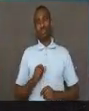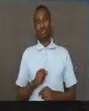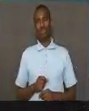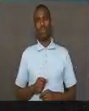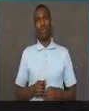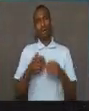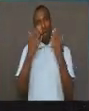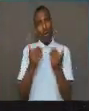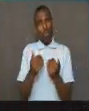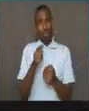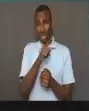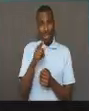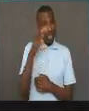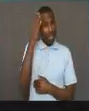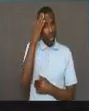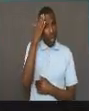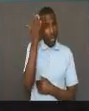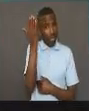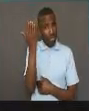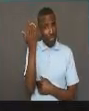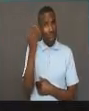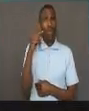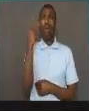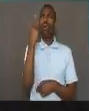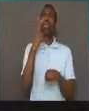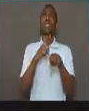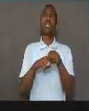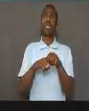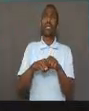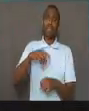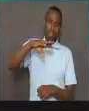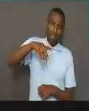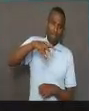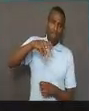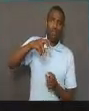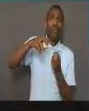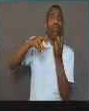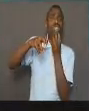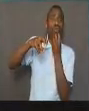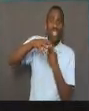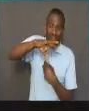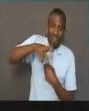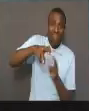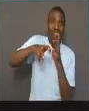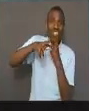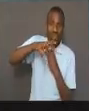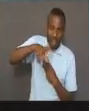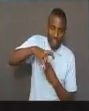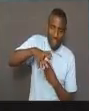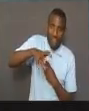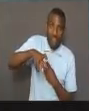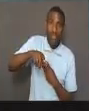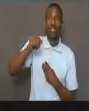Did you know that every time you turn on a water tap, the